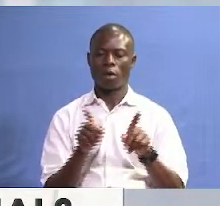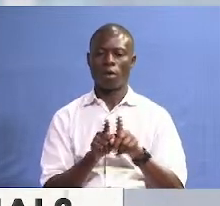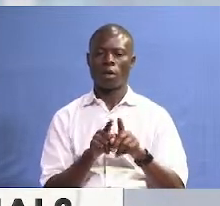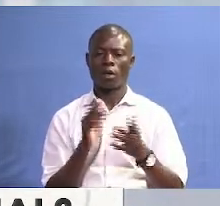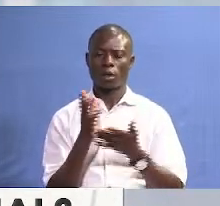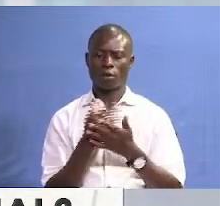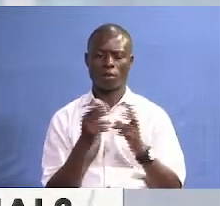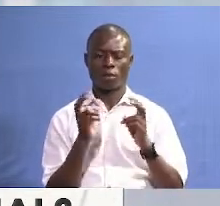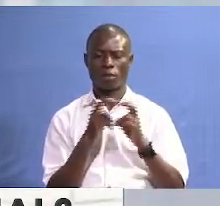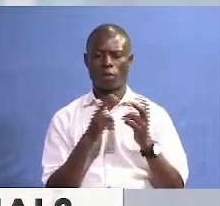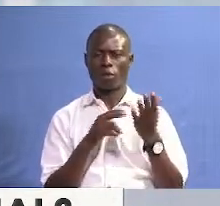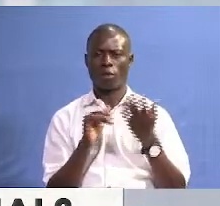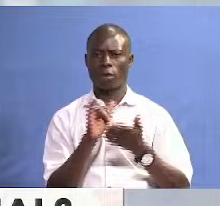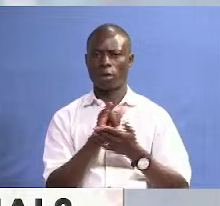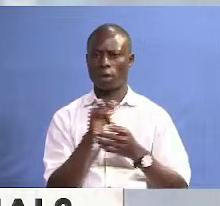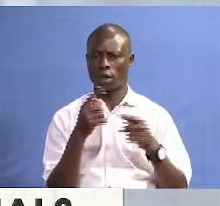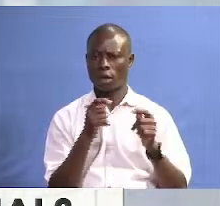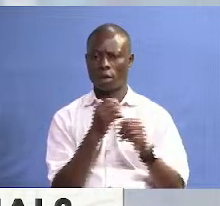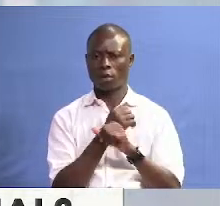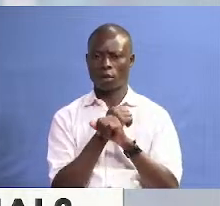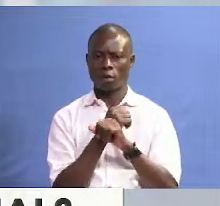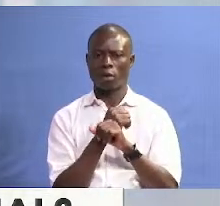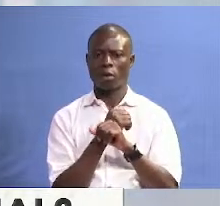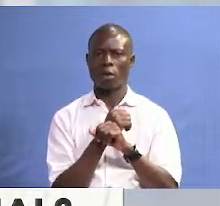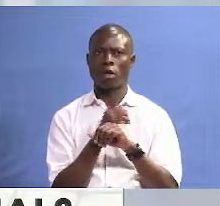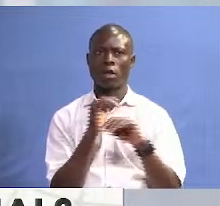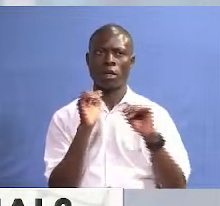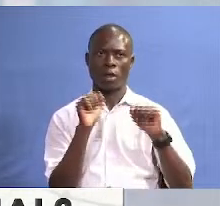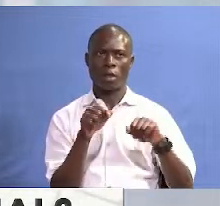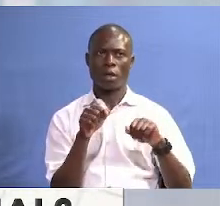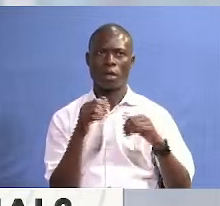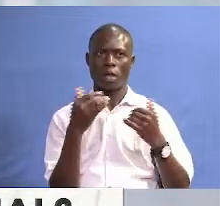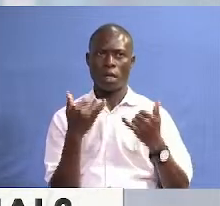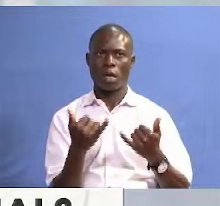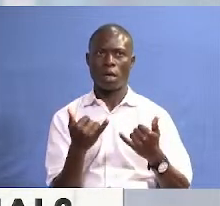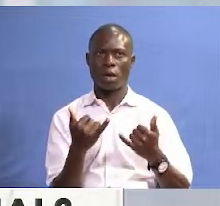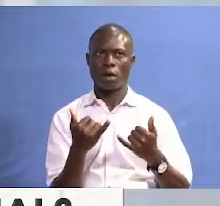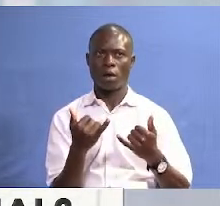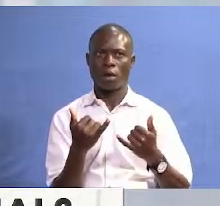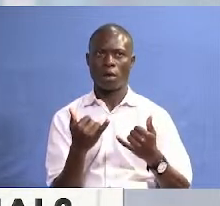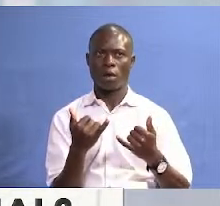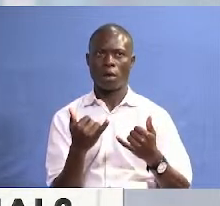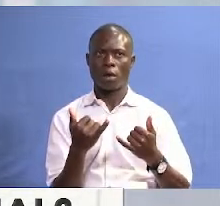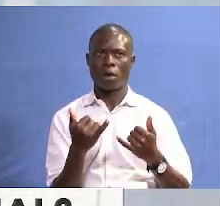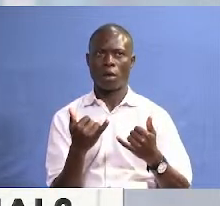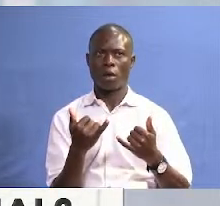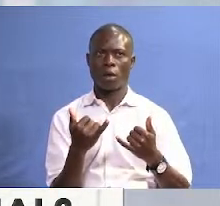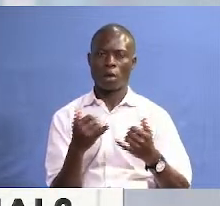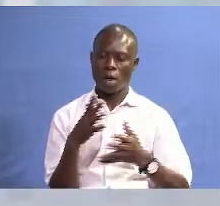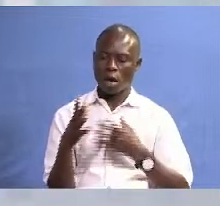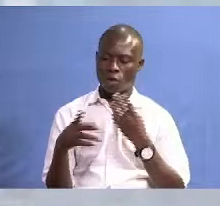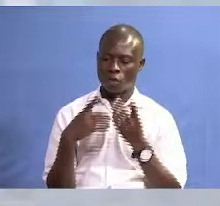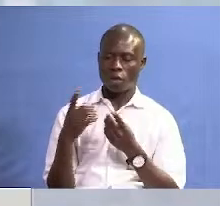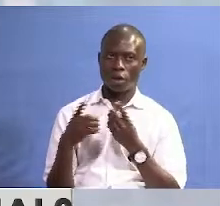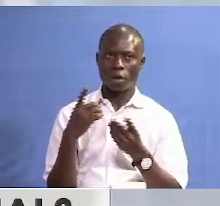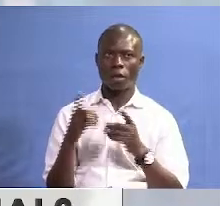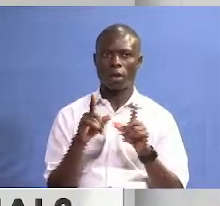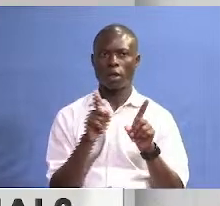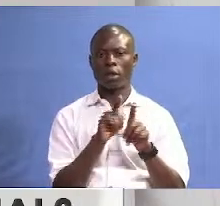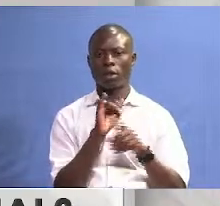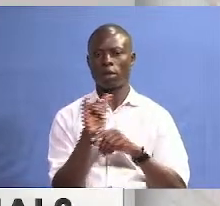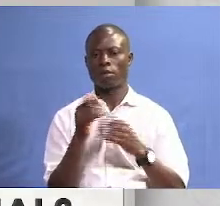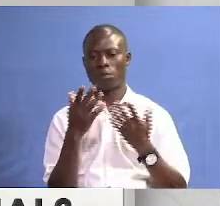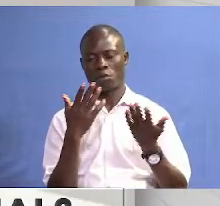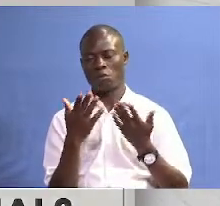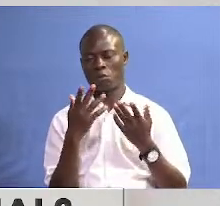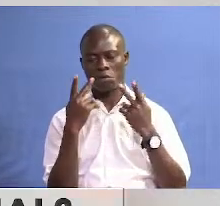sort try to protect these CS. Well, now that the dice is cast, and it seems like